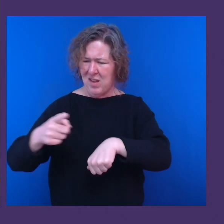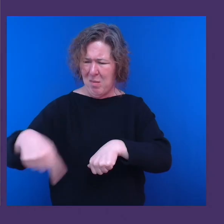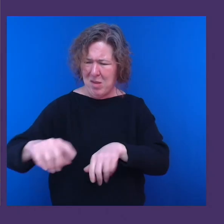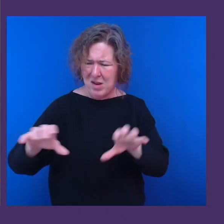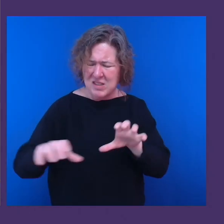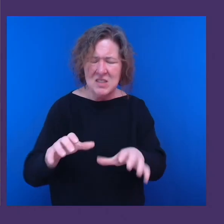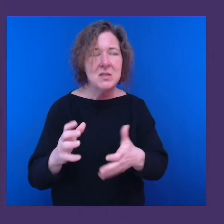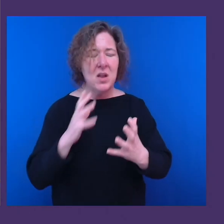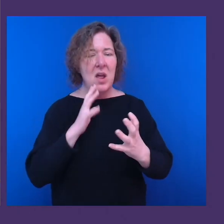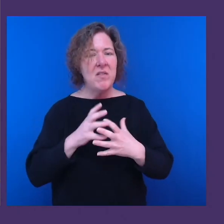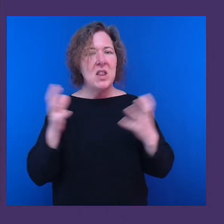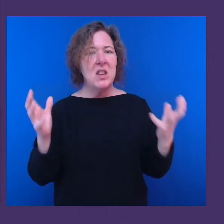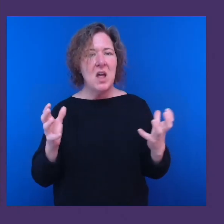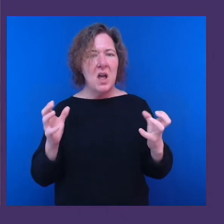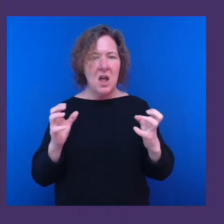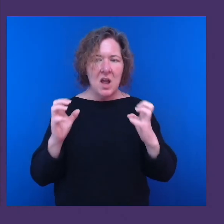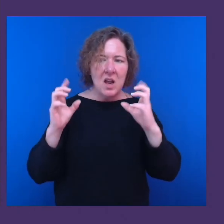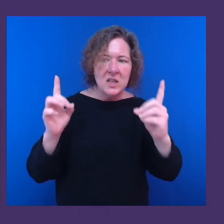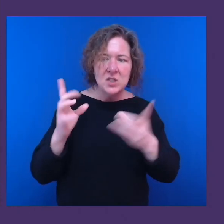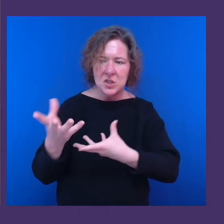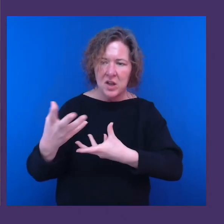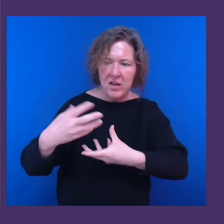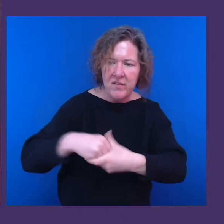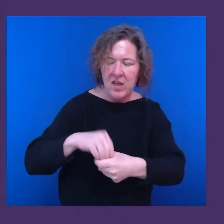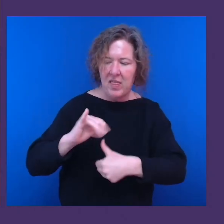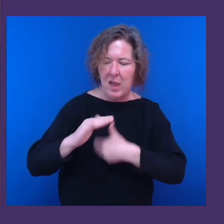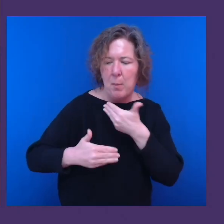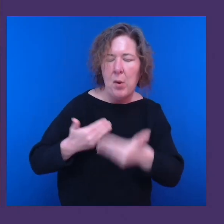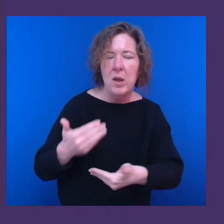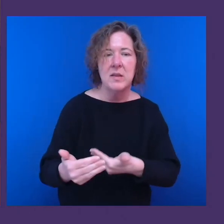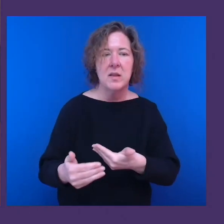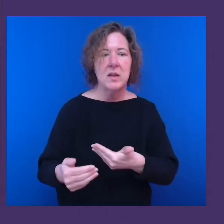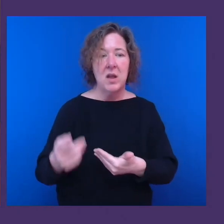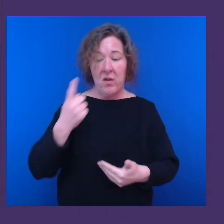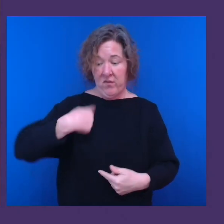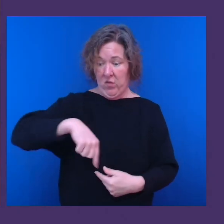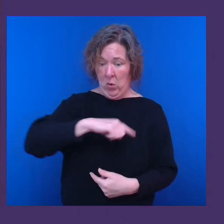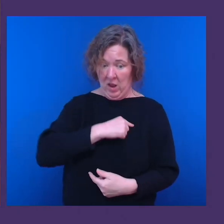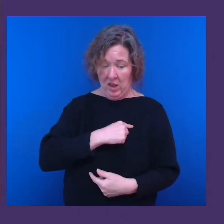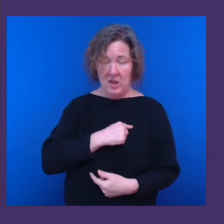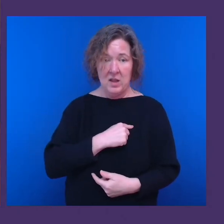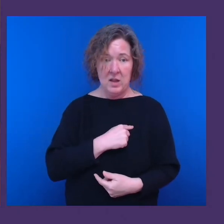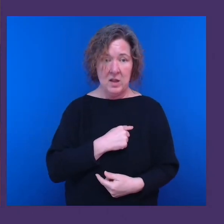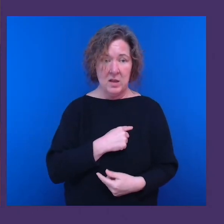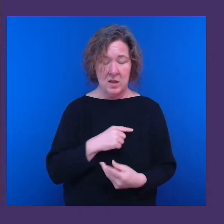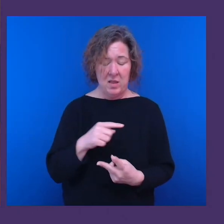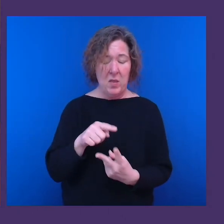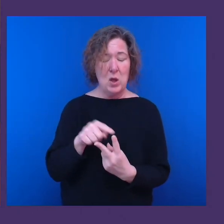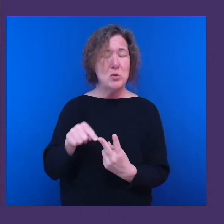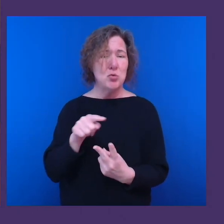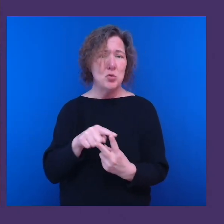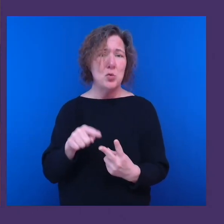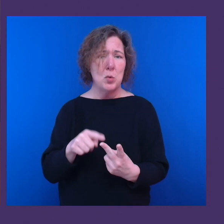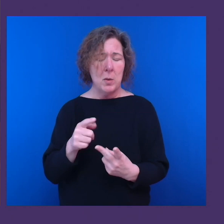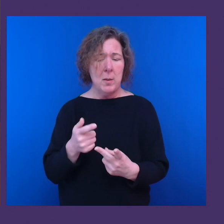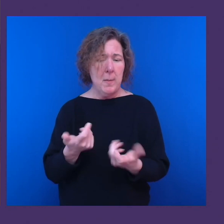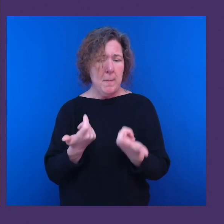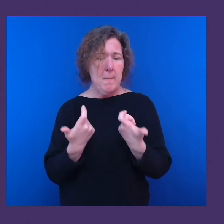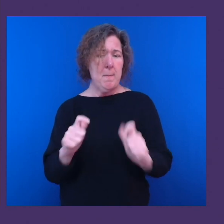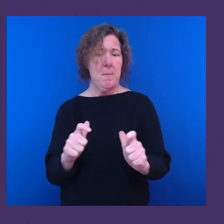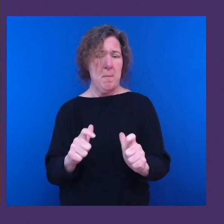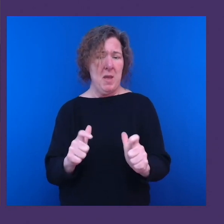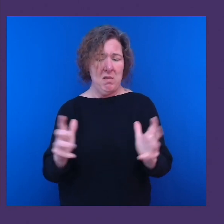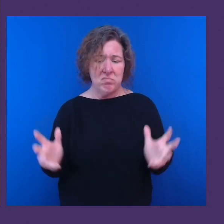of, education involved in that process. For us, there are two main drivers that are getting